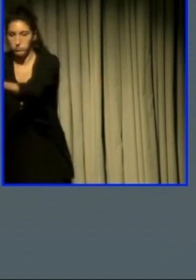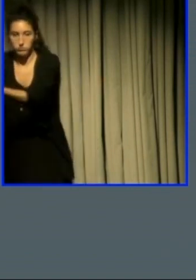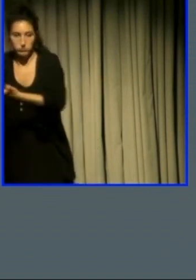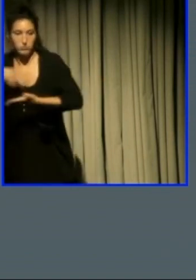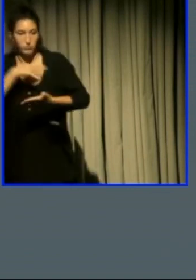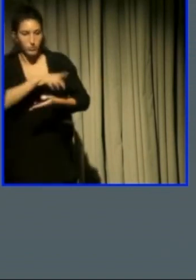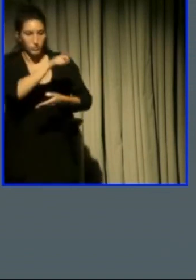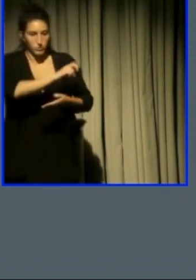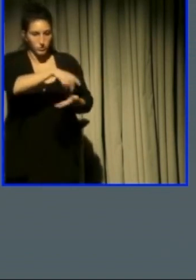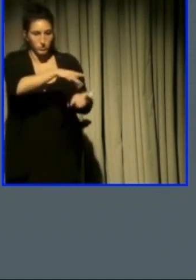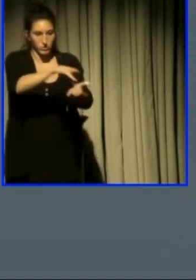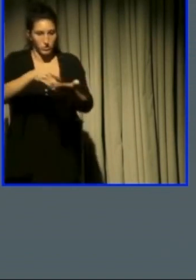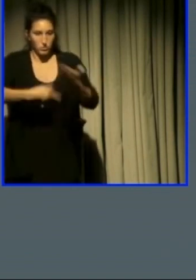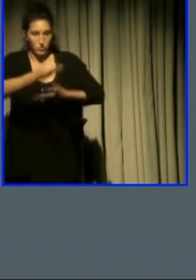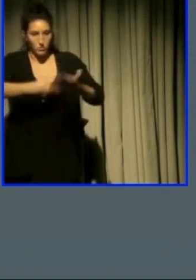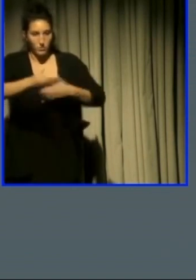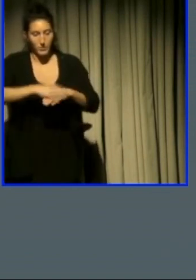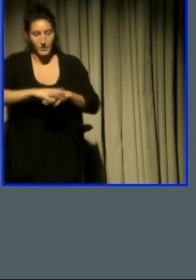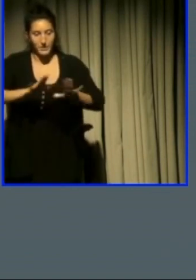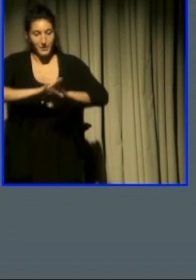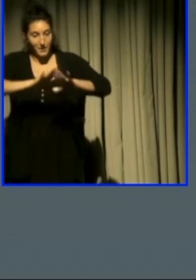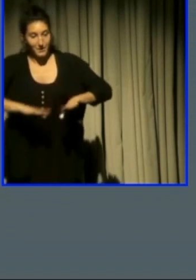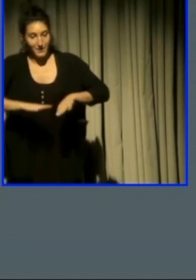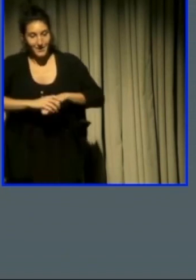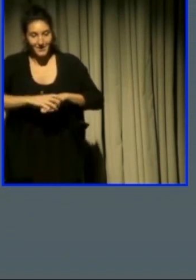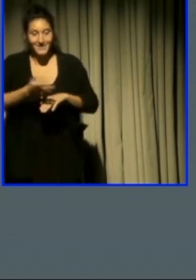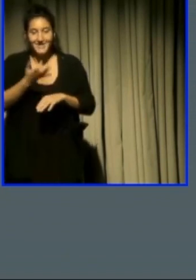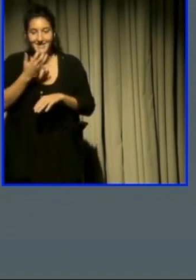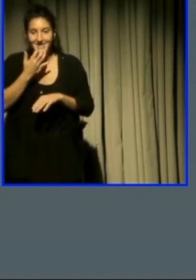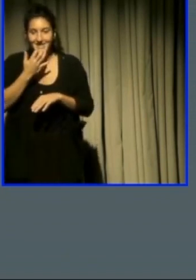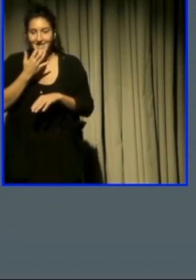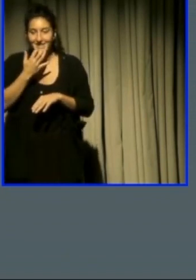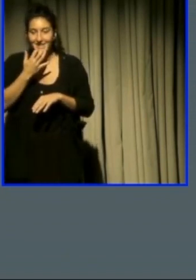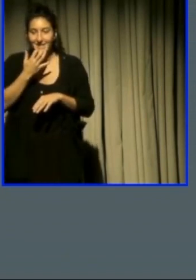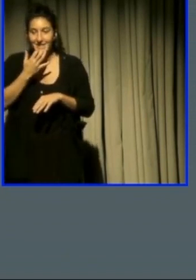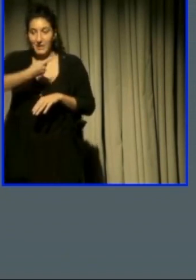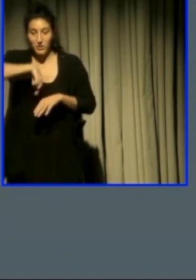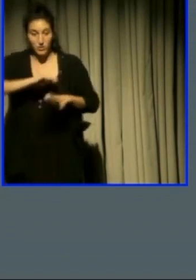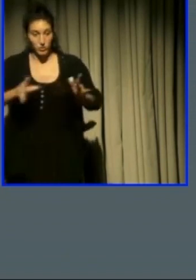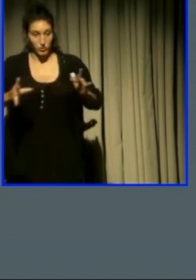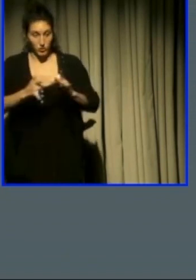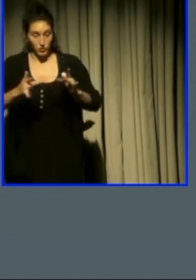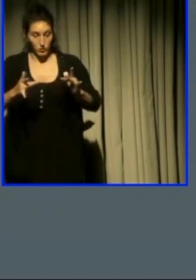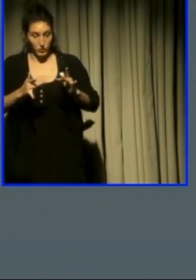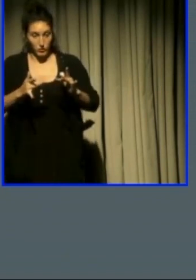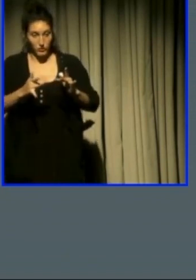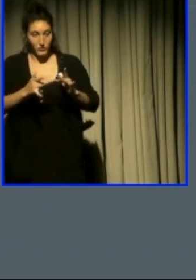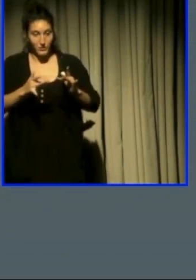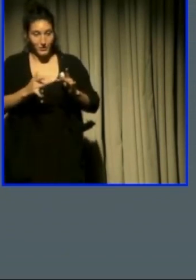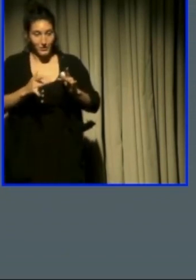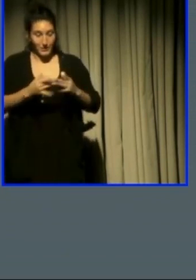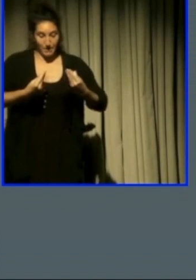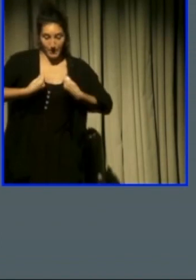you can see, we're really connecting, we're living, and we're working in a whole new